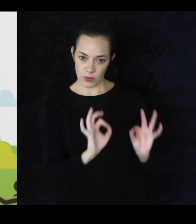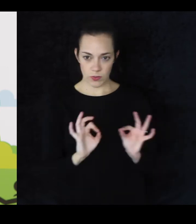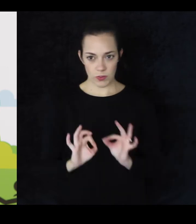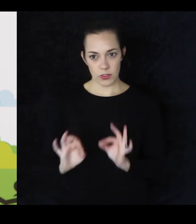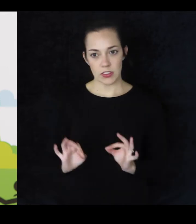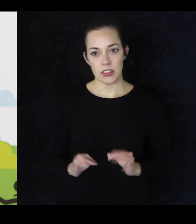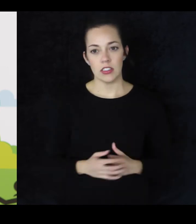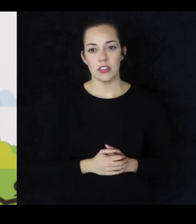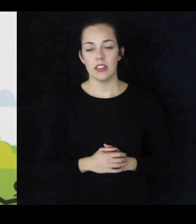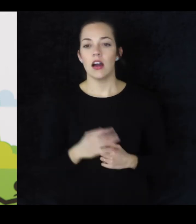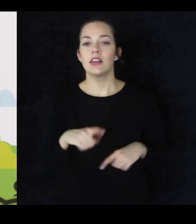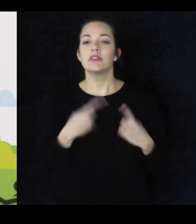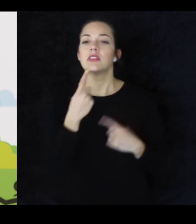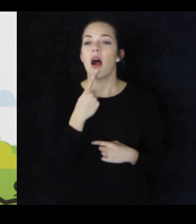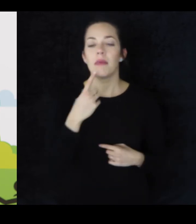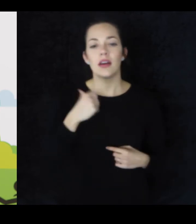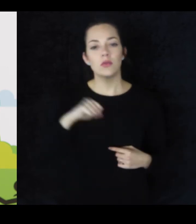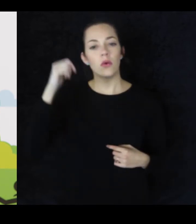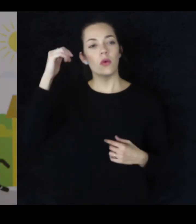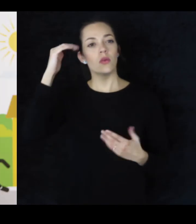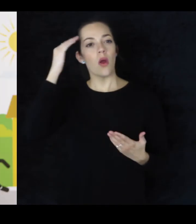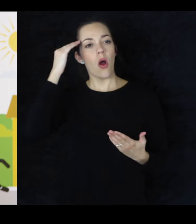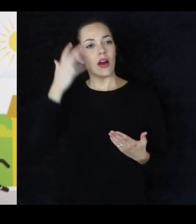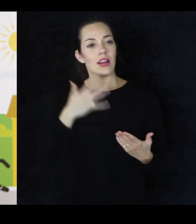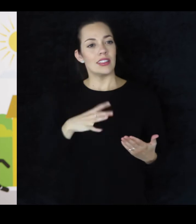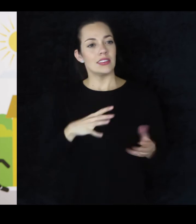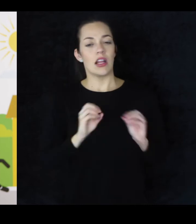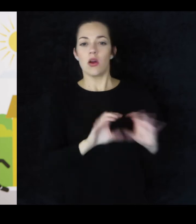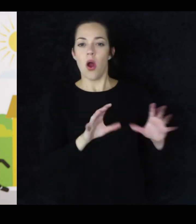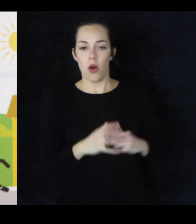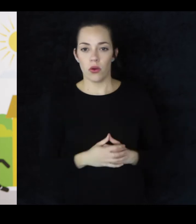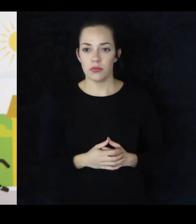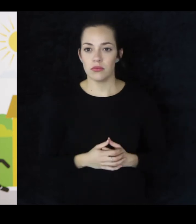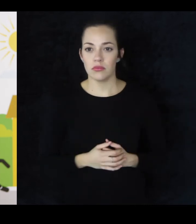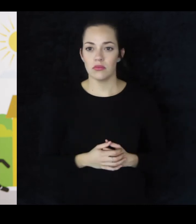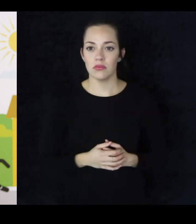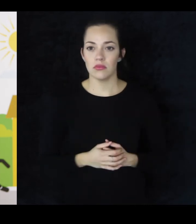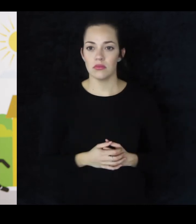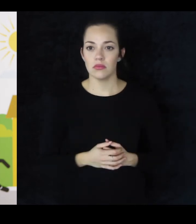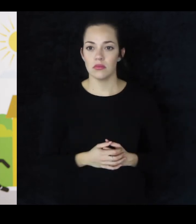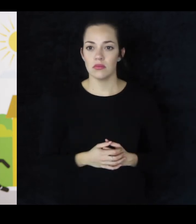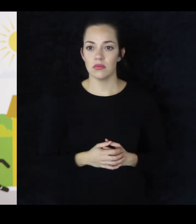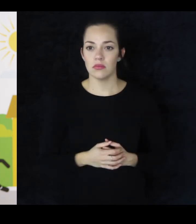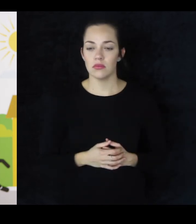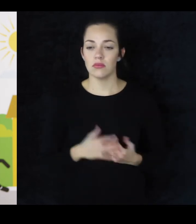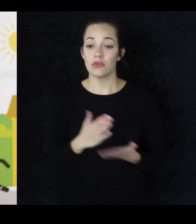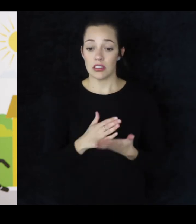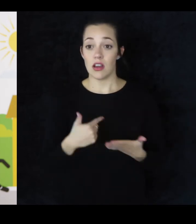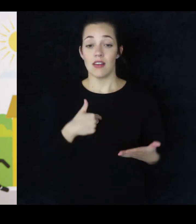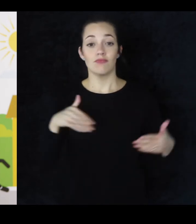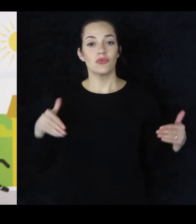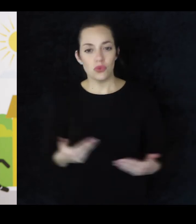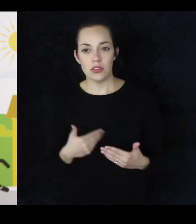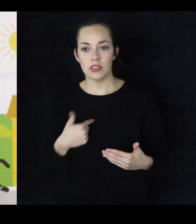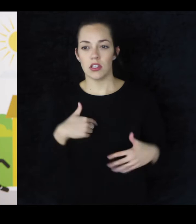you have to have a particular type of it, because you need to know when to let go. Really introduced me to loneliness, because I had to learn to get